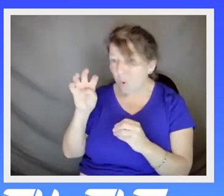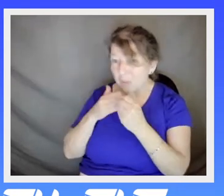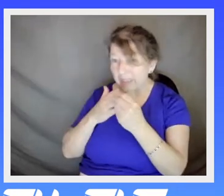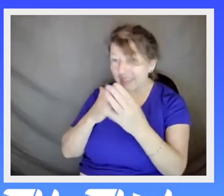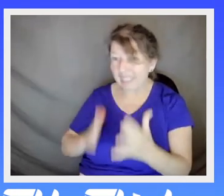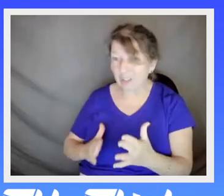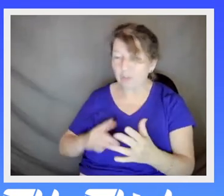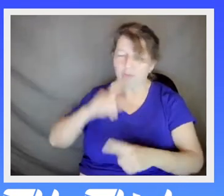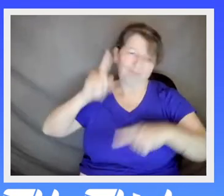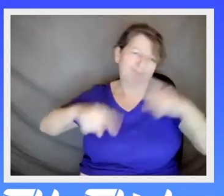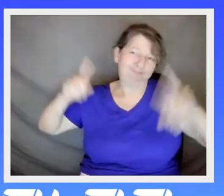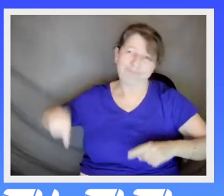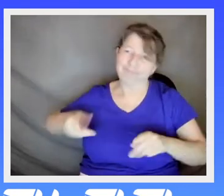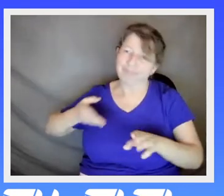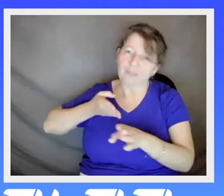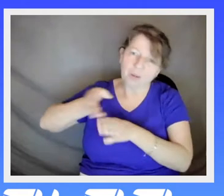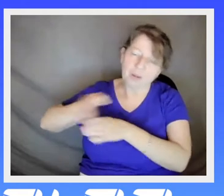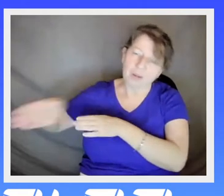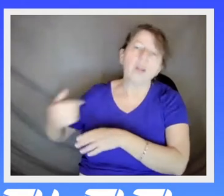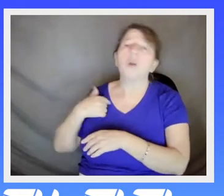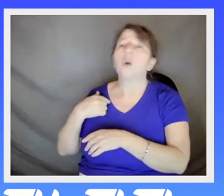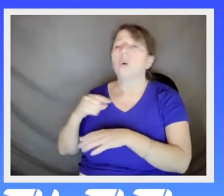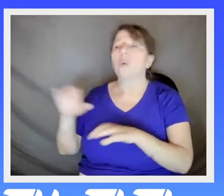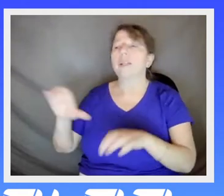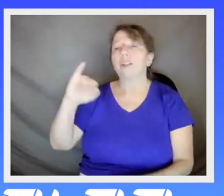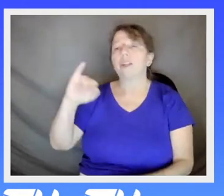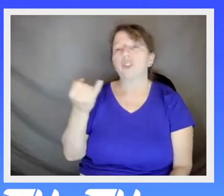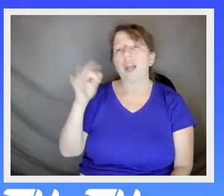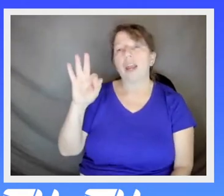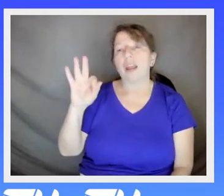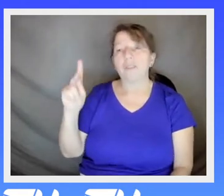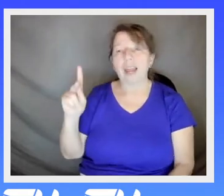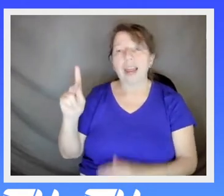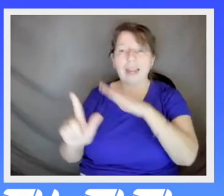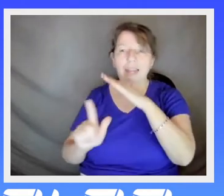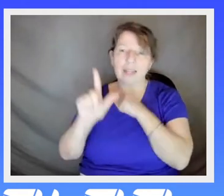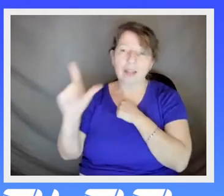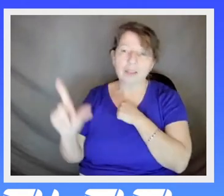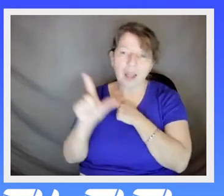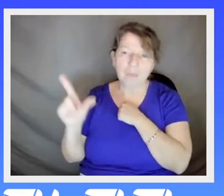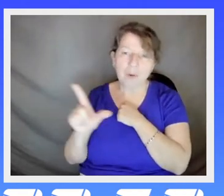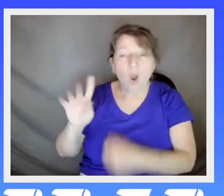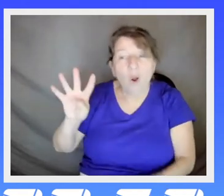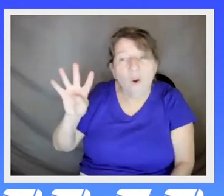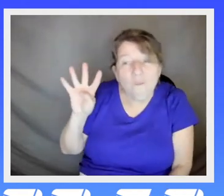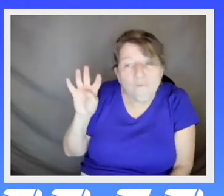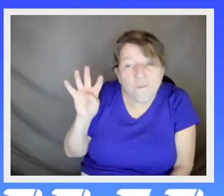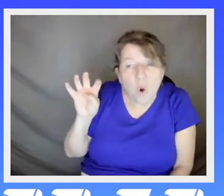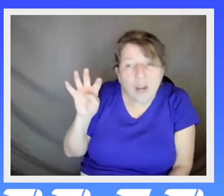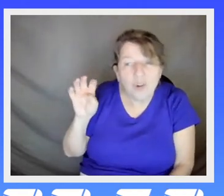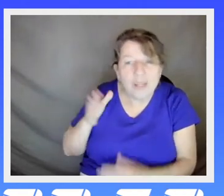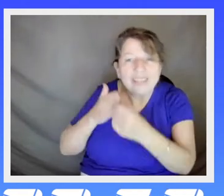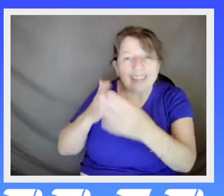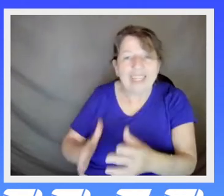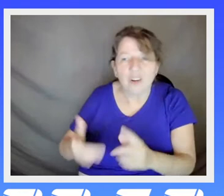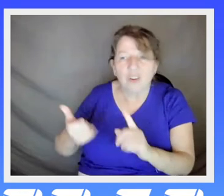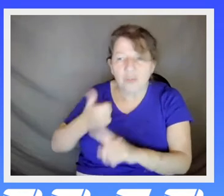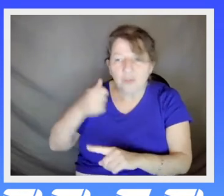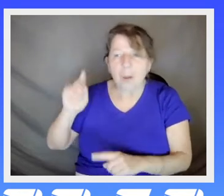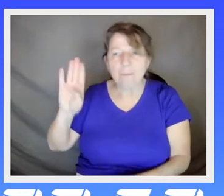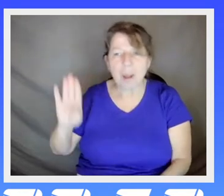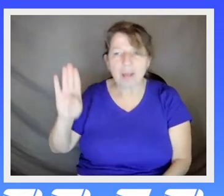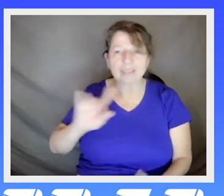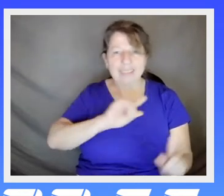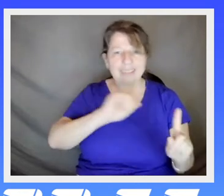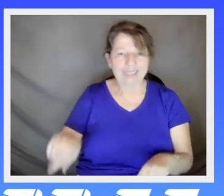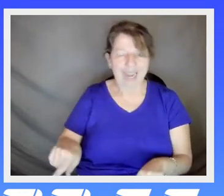community. We did it at the JFK Library and the EMK Institute. And 400 leaders, literally from every neighborhood in the city of Boston, came together. I